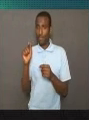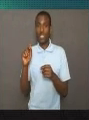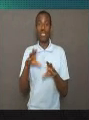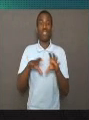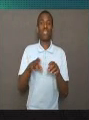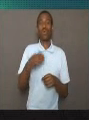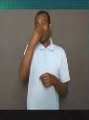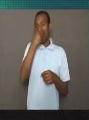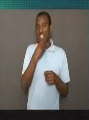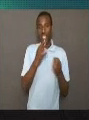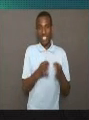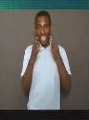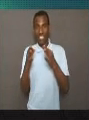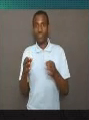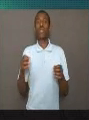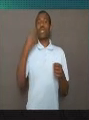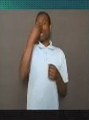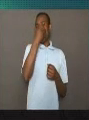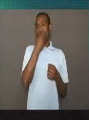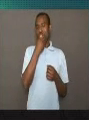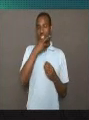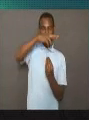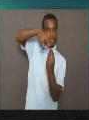heat transfer from the hotter region.